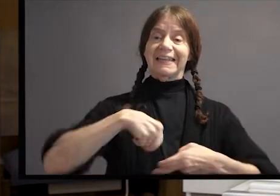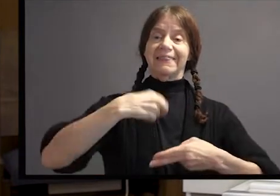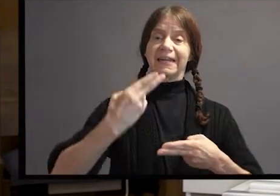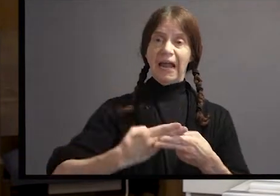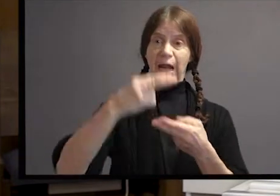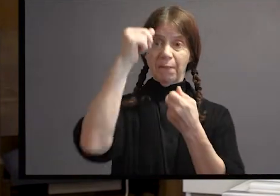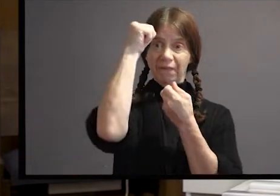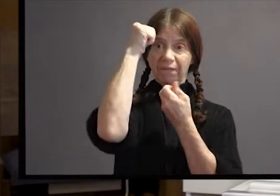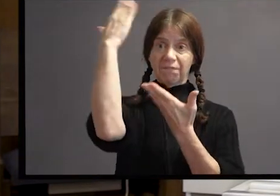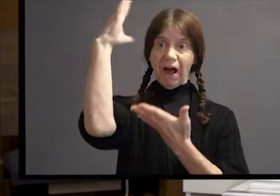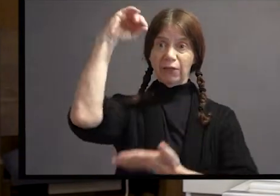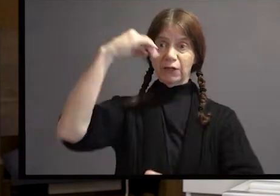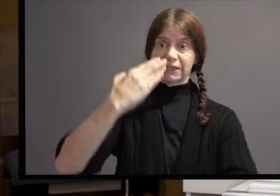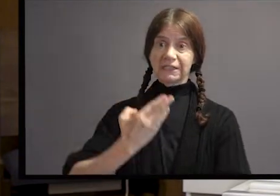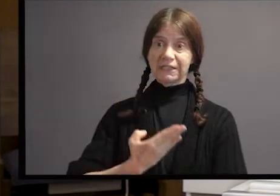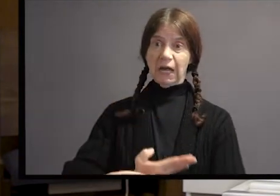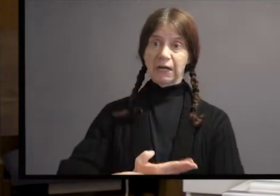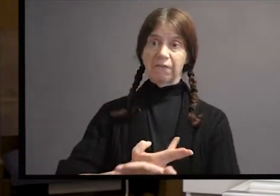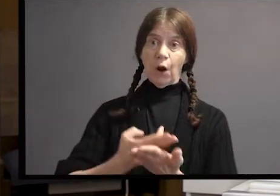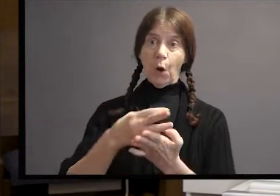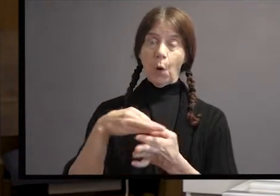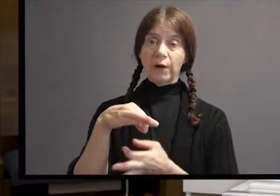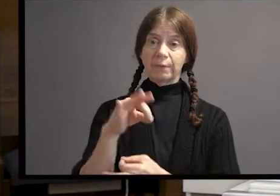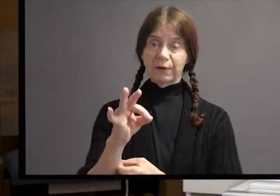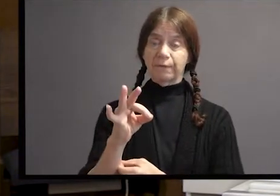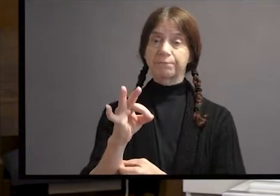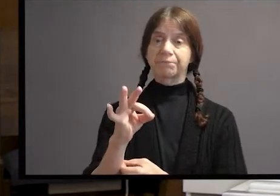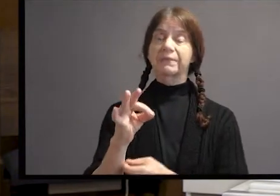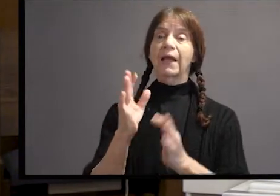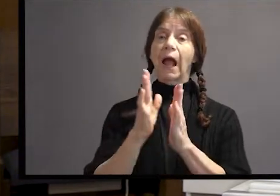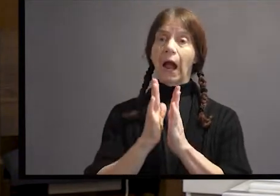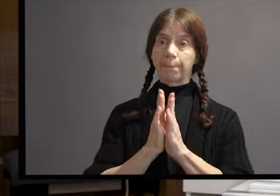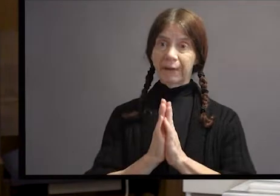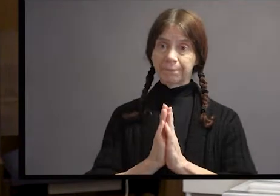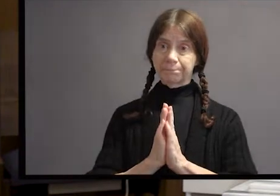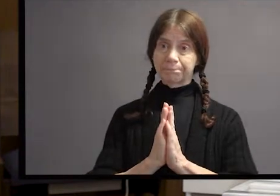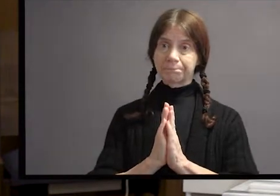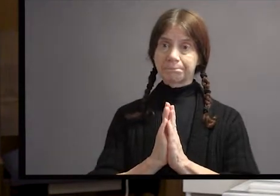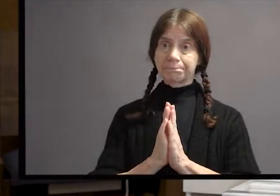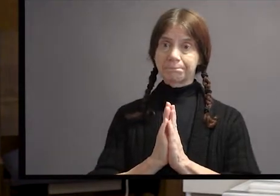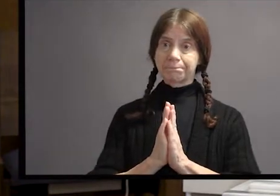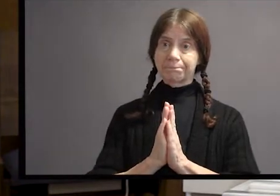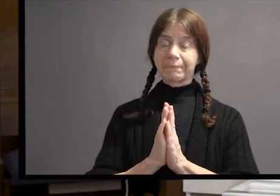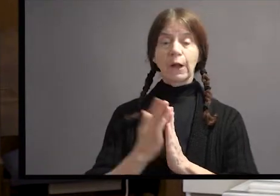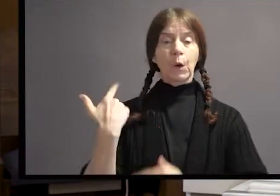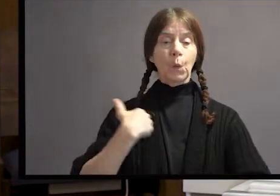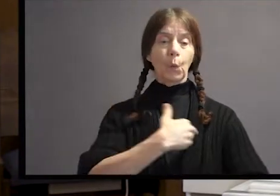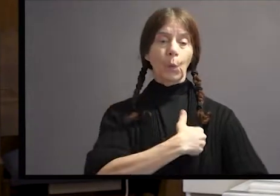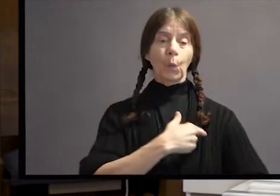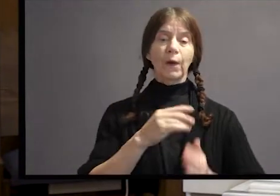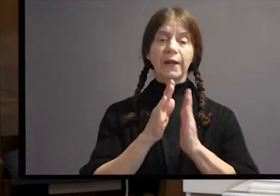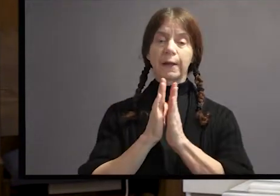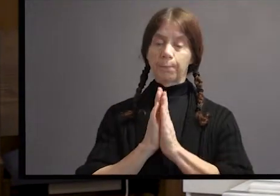of the Son, and of the Holy Spirit. Amen. Let us pray.